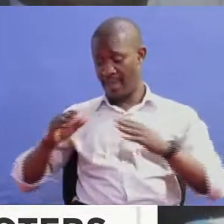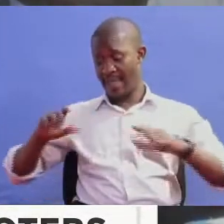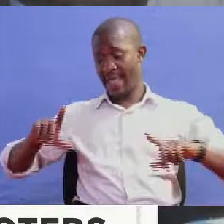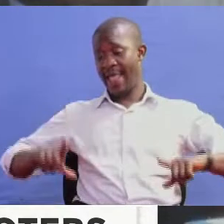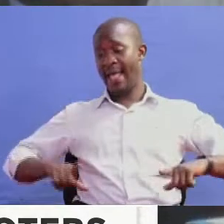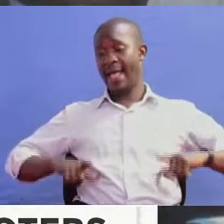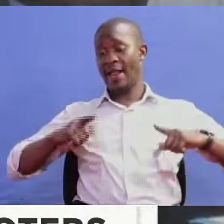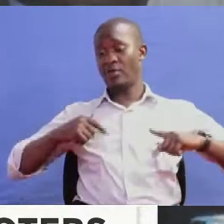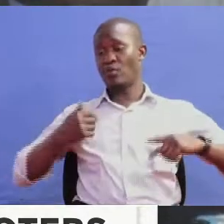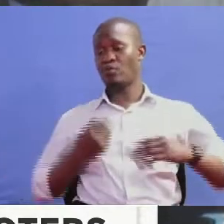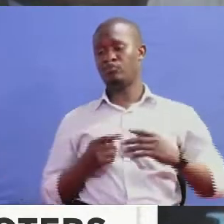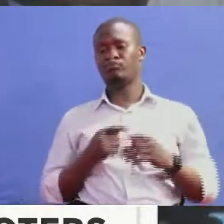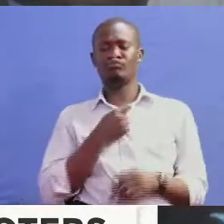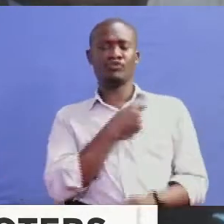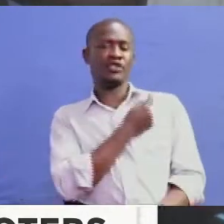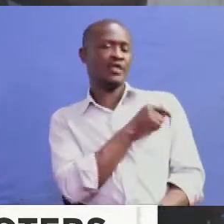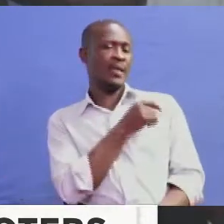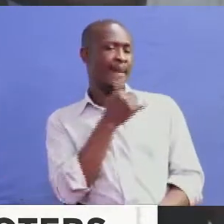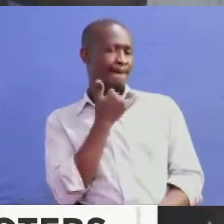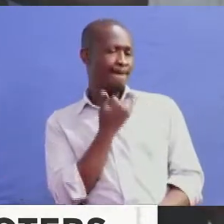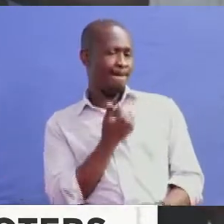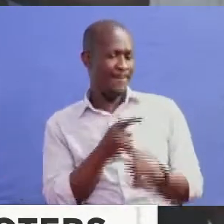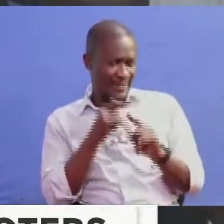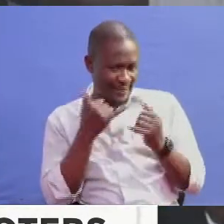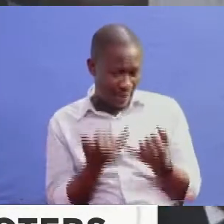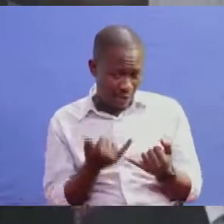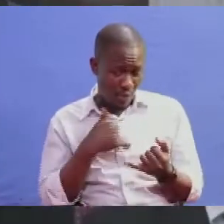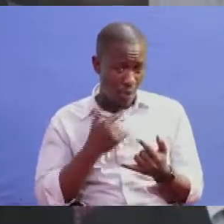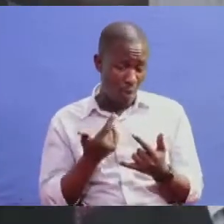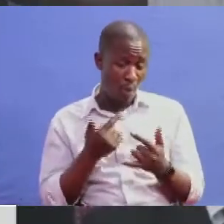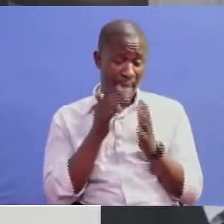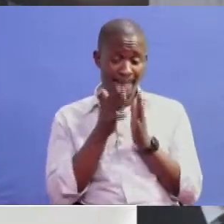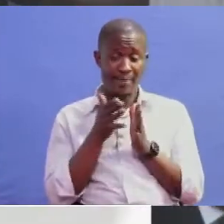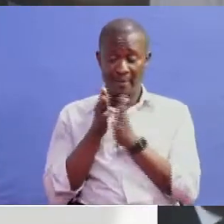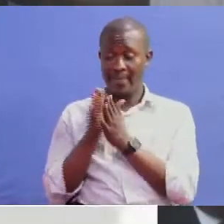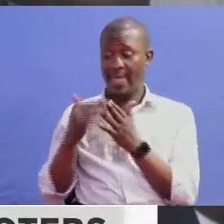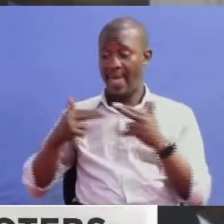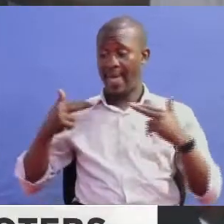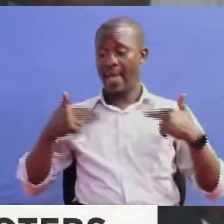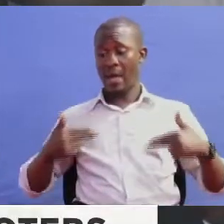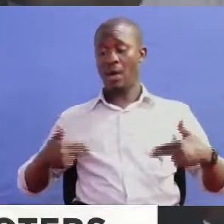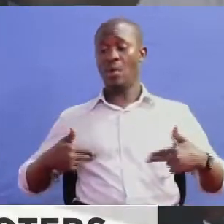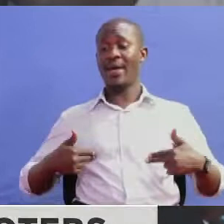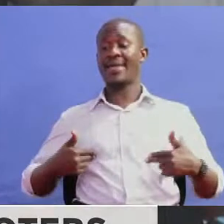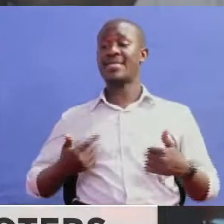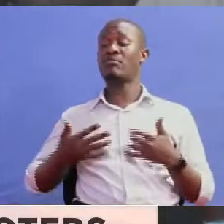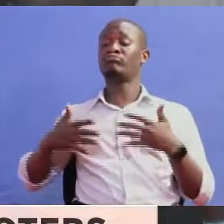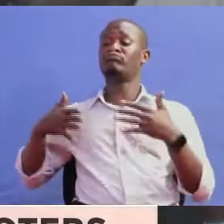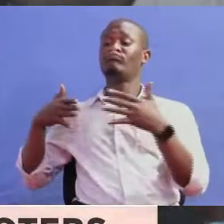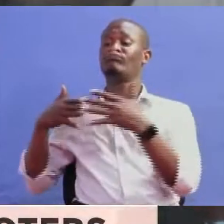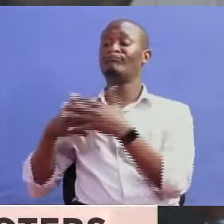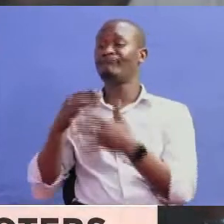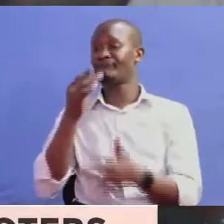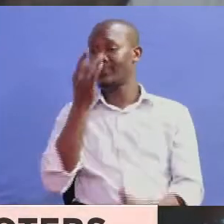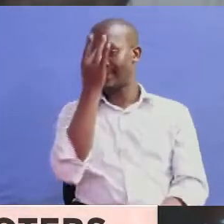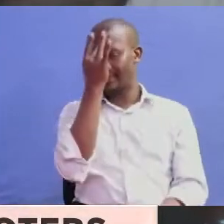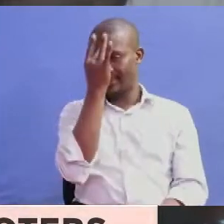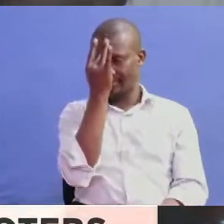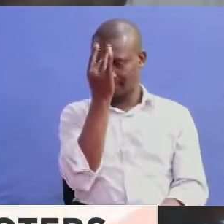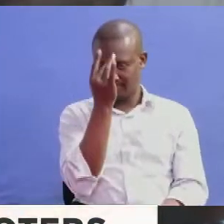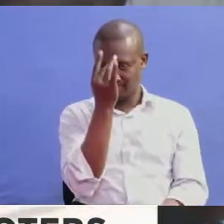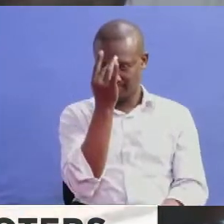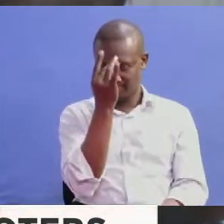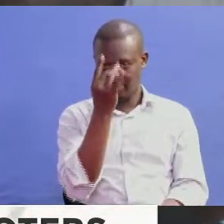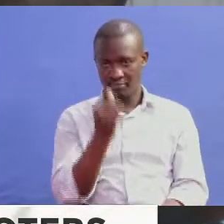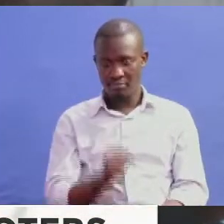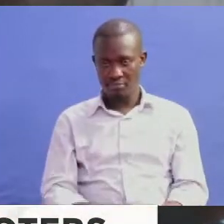kutibu, lakini saa hizi tunapanga afya ya kuzuia magonjwa.